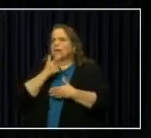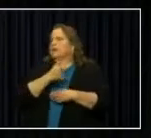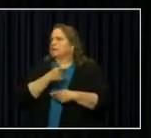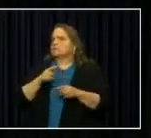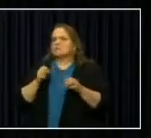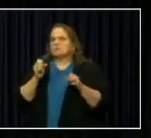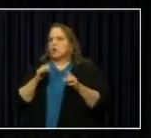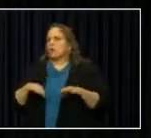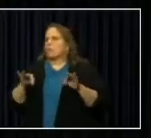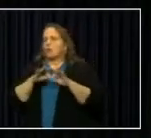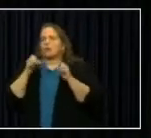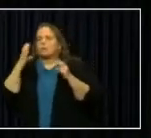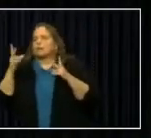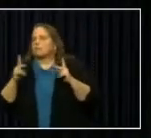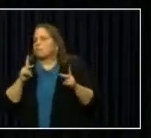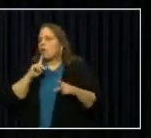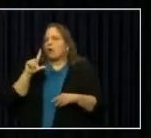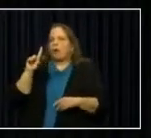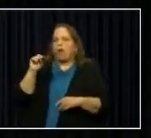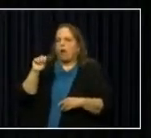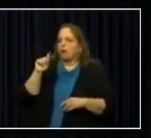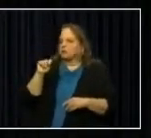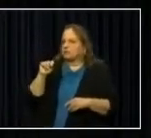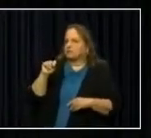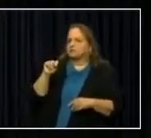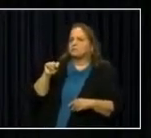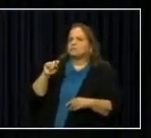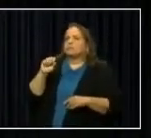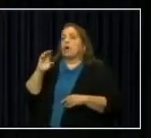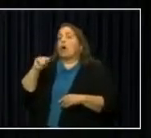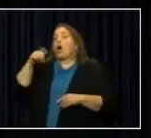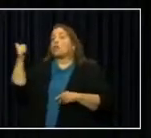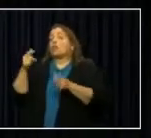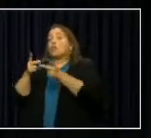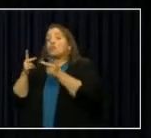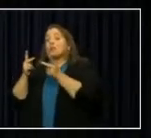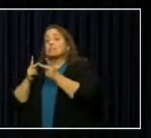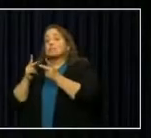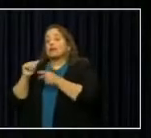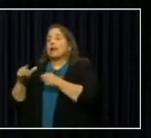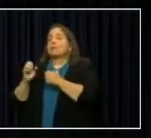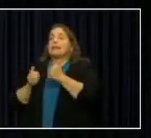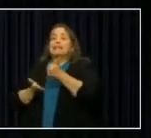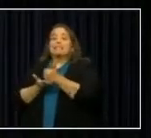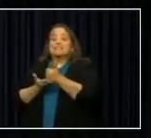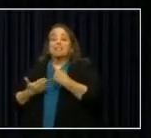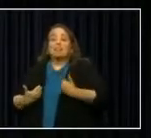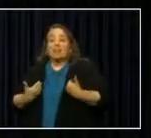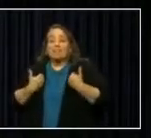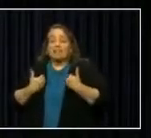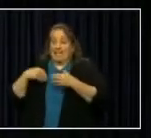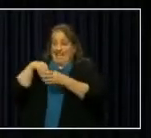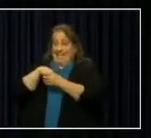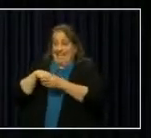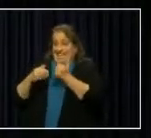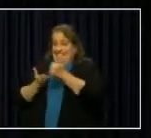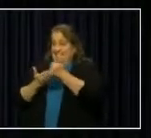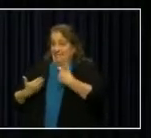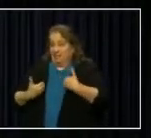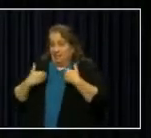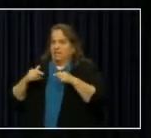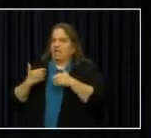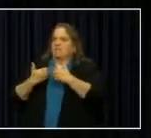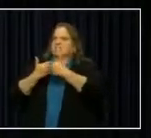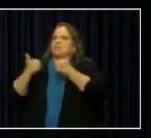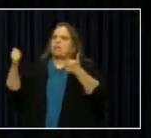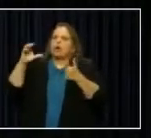lot of folks have been lost from that facility. Other facilities could be assisted living, and in some of those, a separate COVID